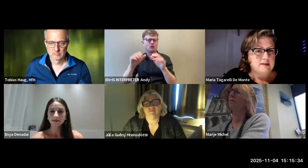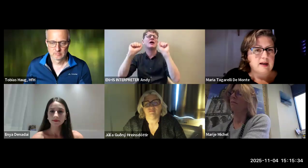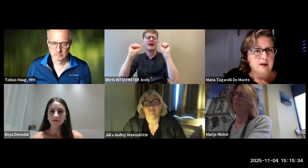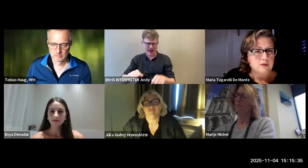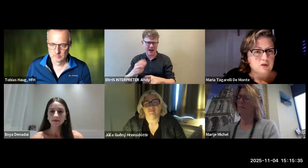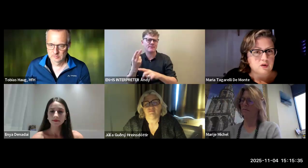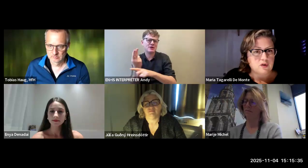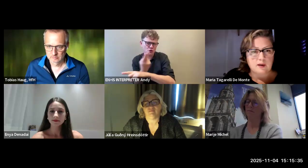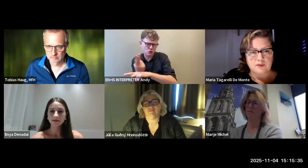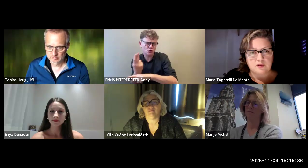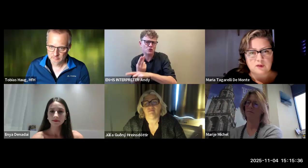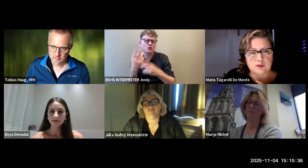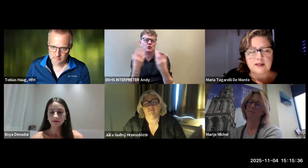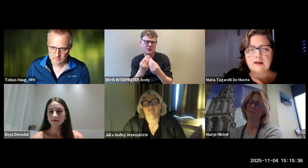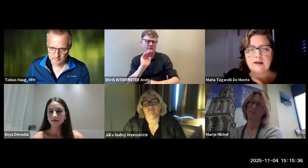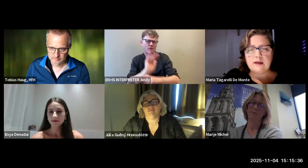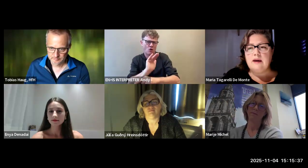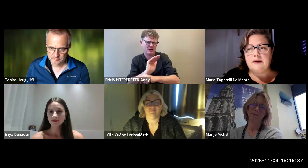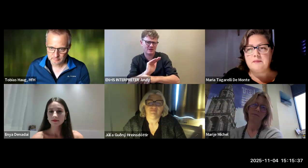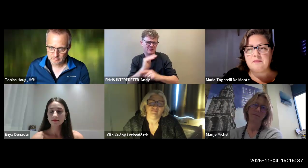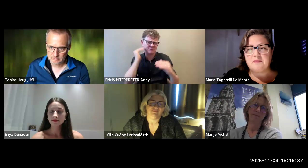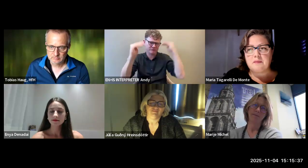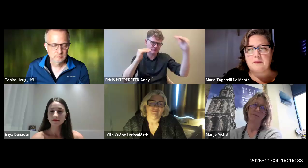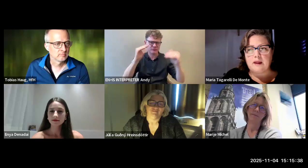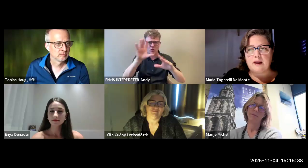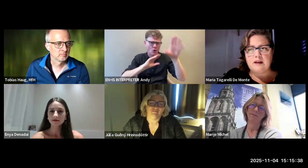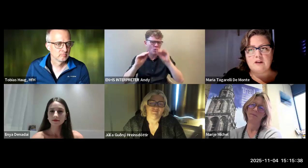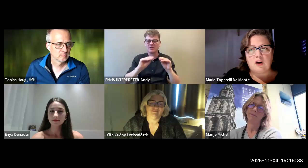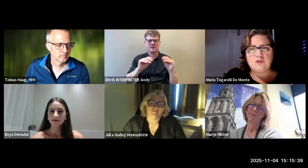foreign sign language learner, absolutely.